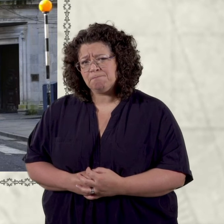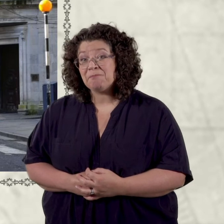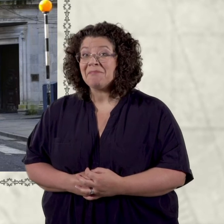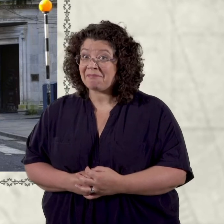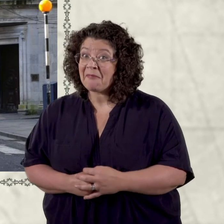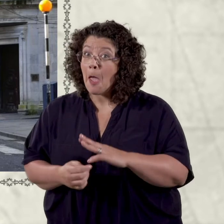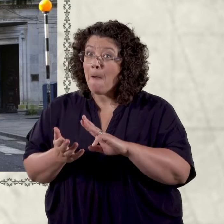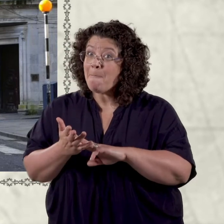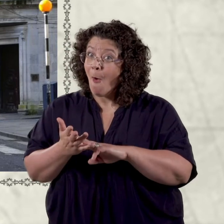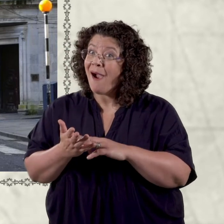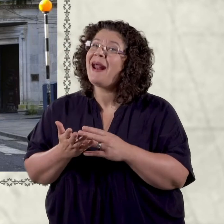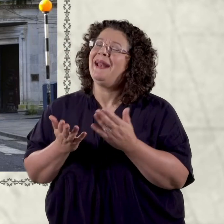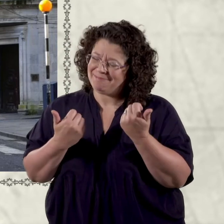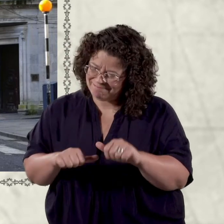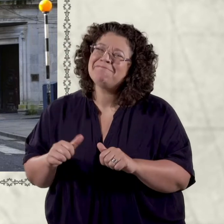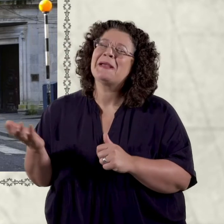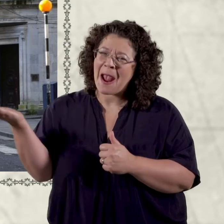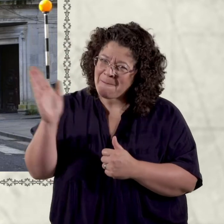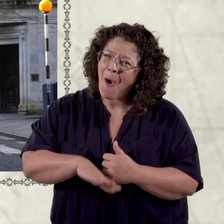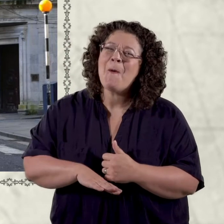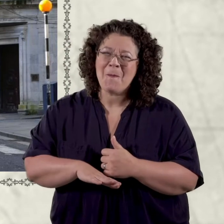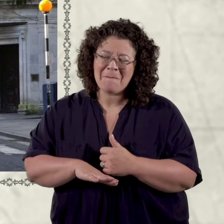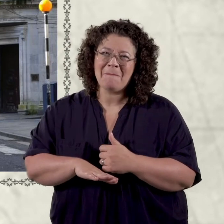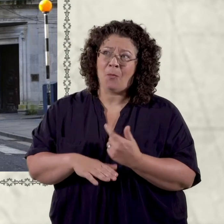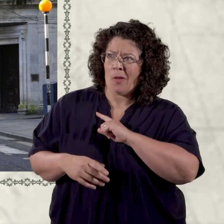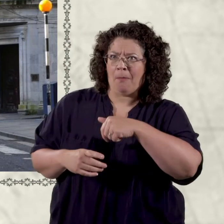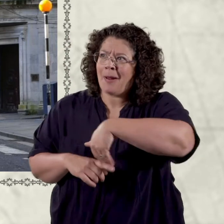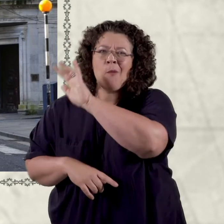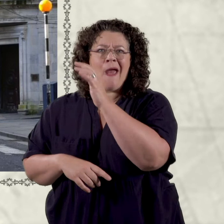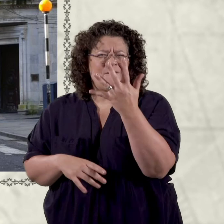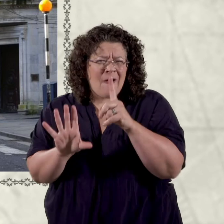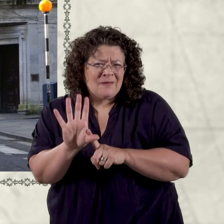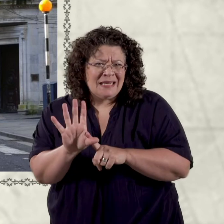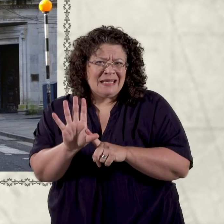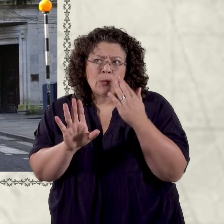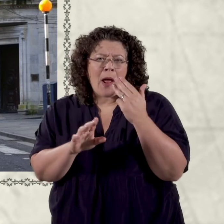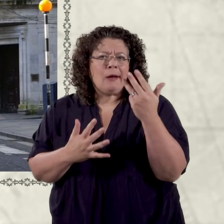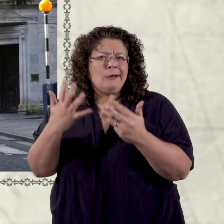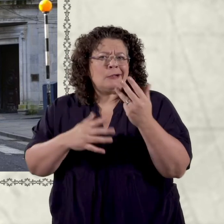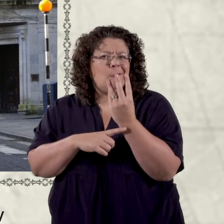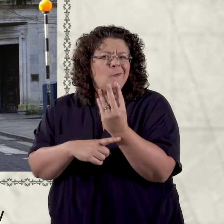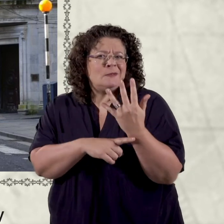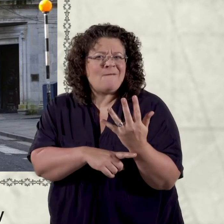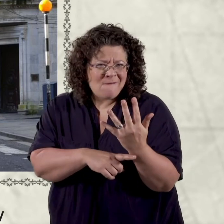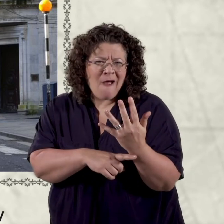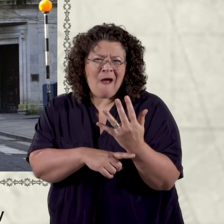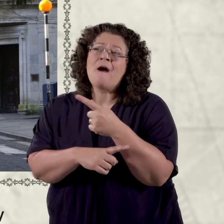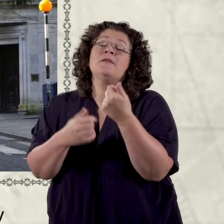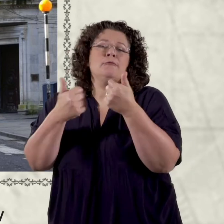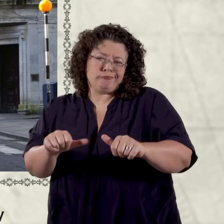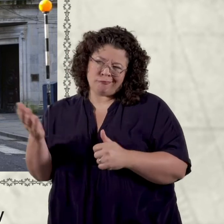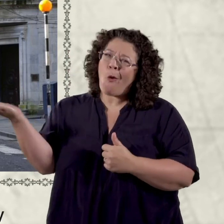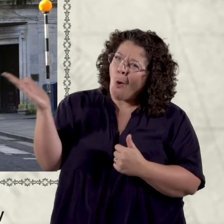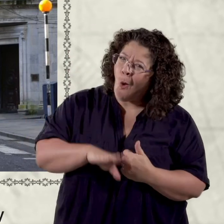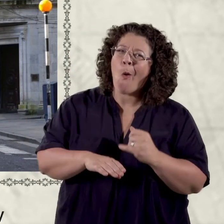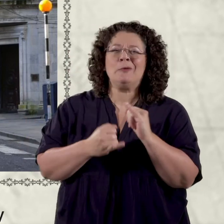Well, he did come back. Having been away for 5 years, in 1945, Morgan came